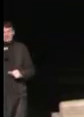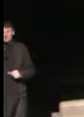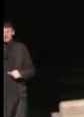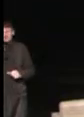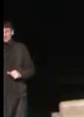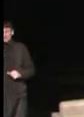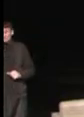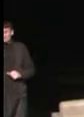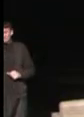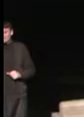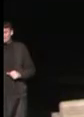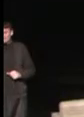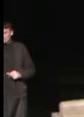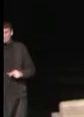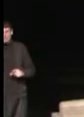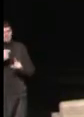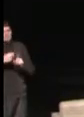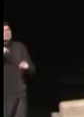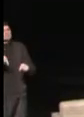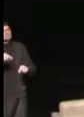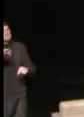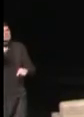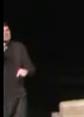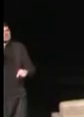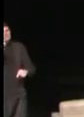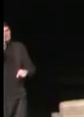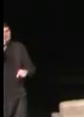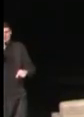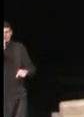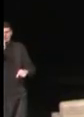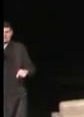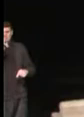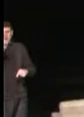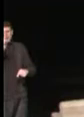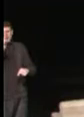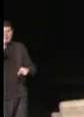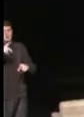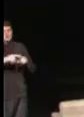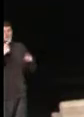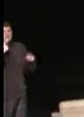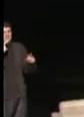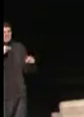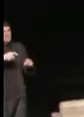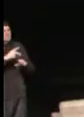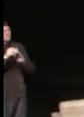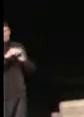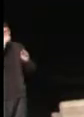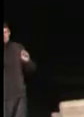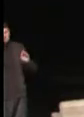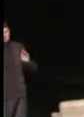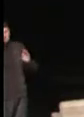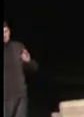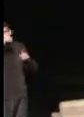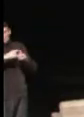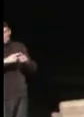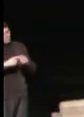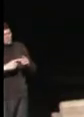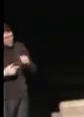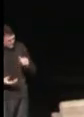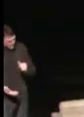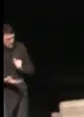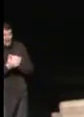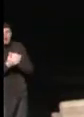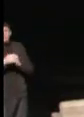Manitoba, who believed that the potential of this program has to bring this human rights museum and this conversation